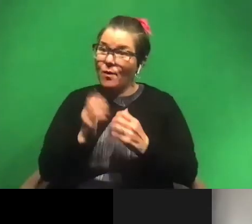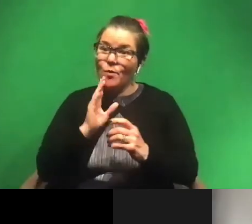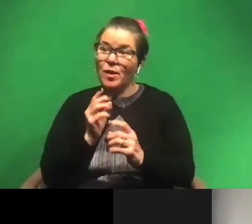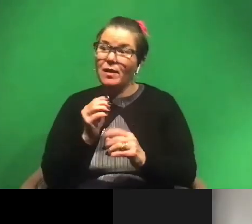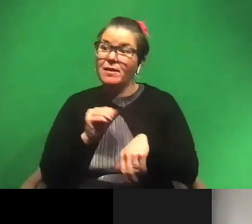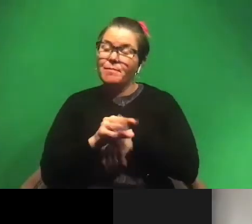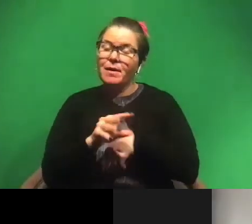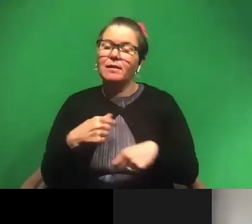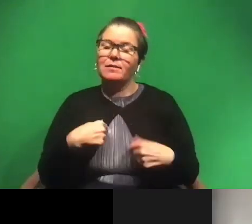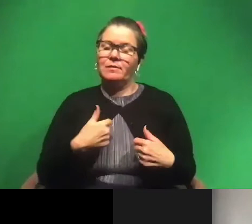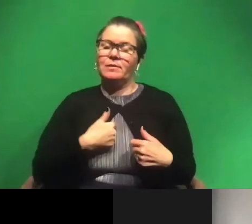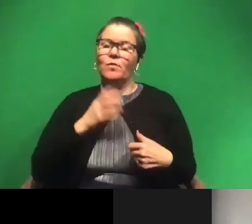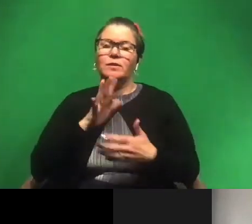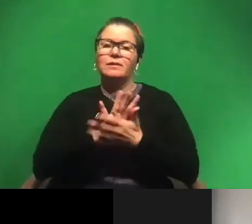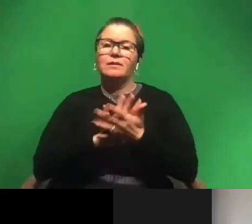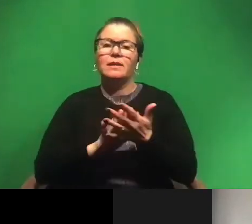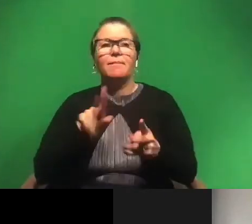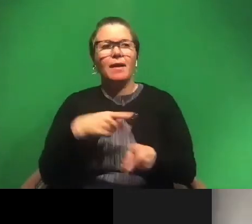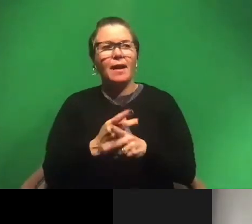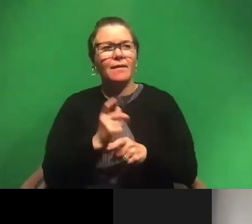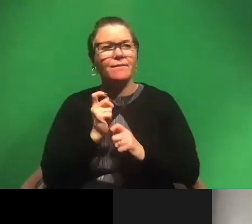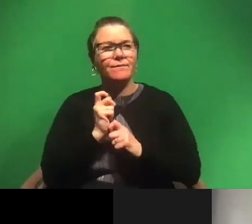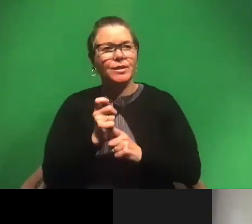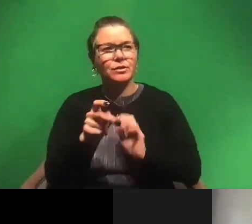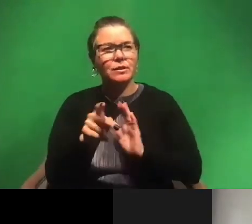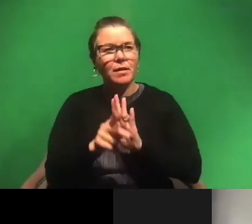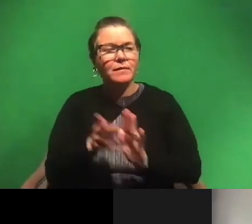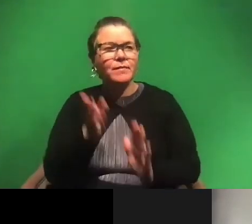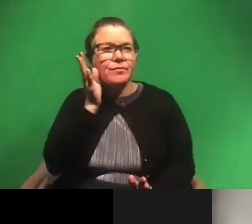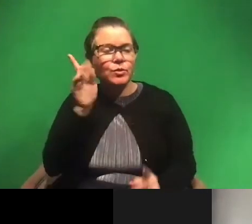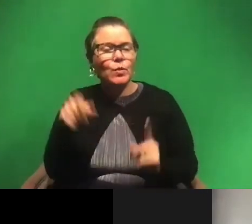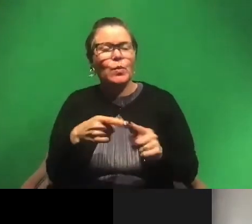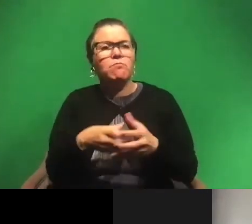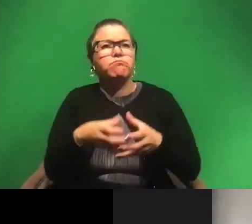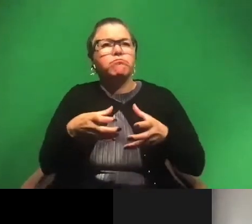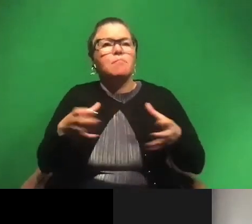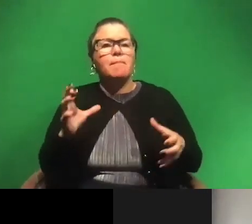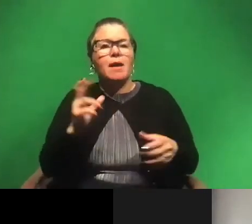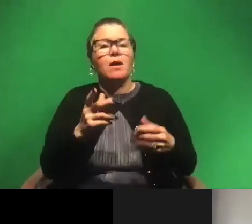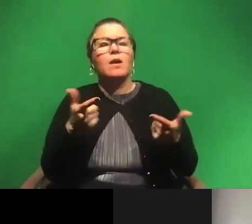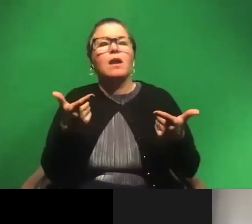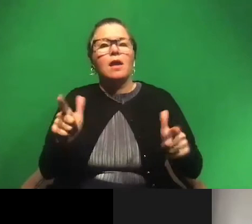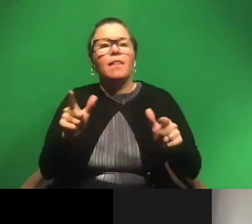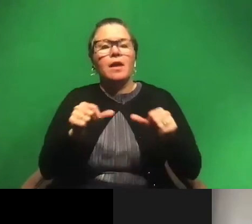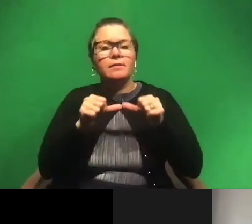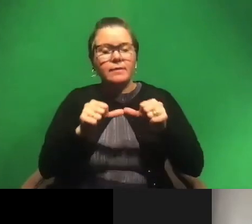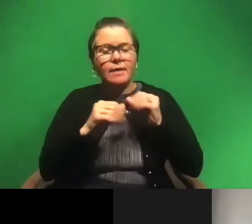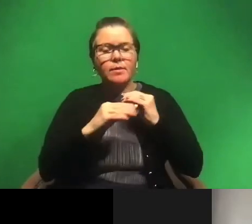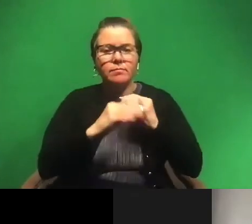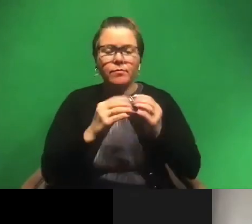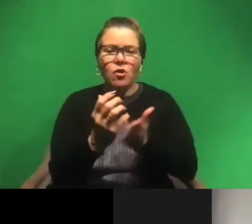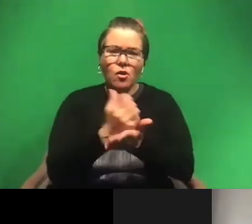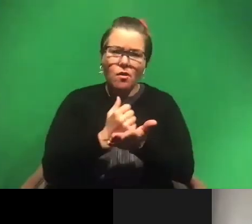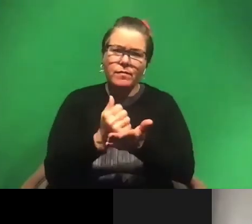design some kind of fishing policy in the future when abalone are back that enables that sustainable harvest for